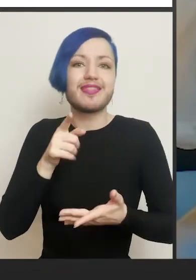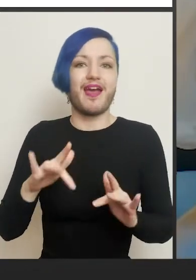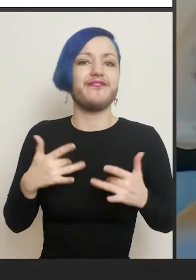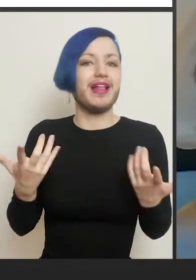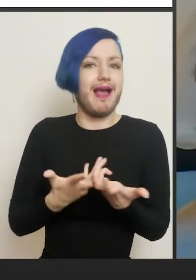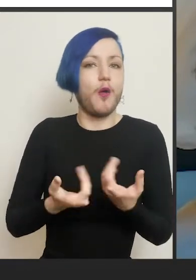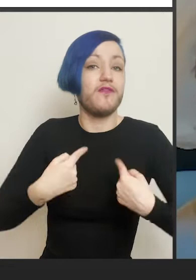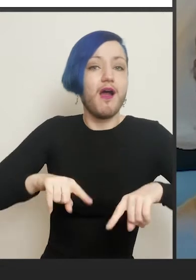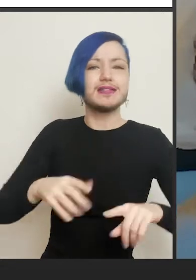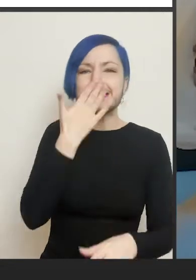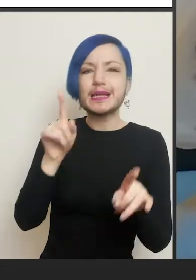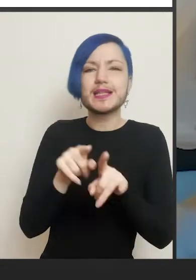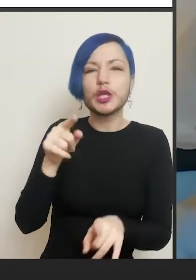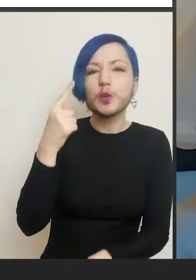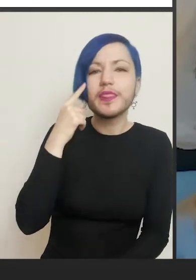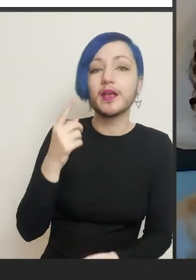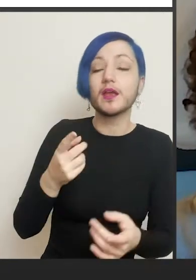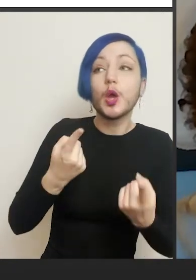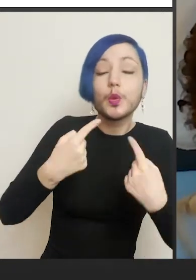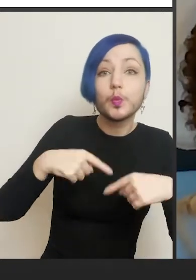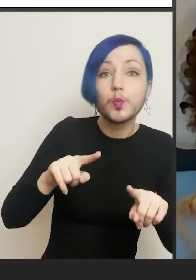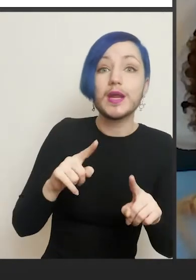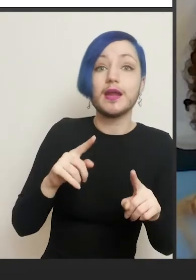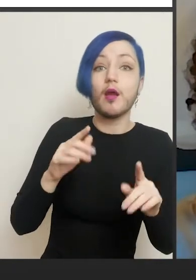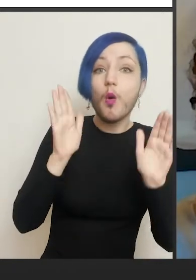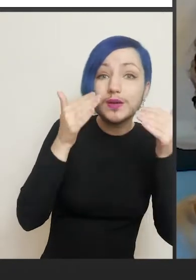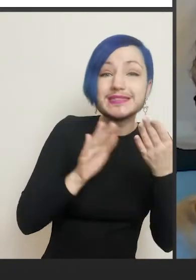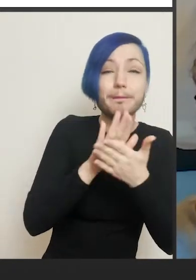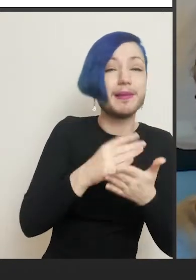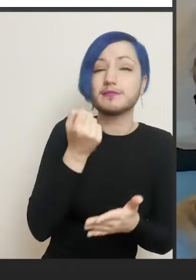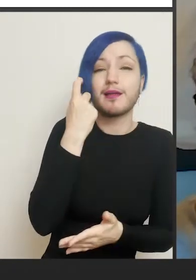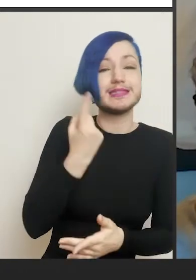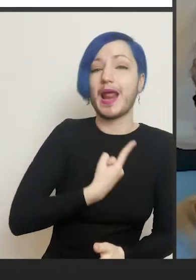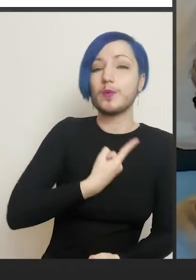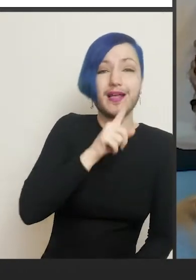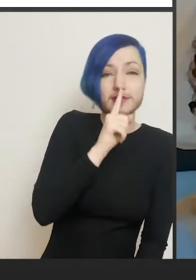us. It appears as though you believe that because we might be autistic, we don't know ourselves.